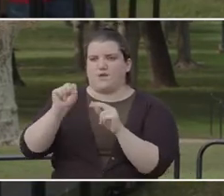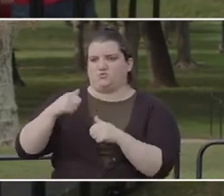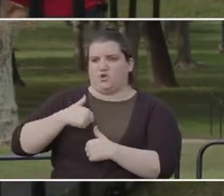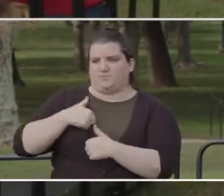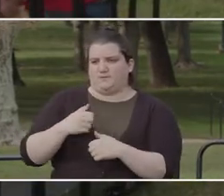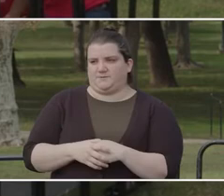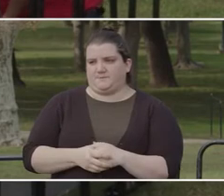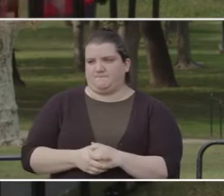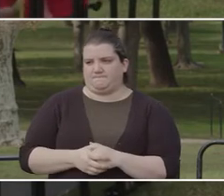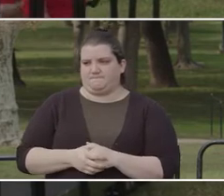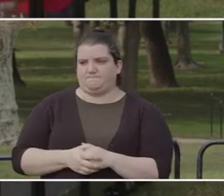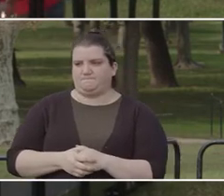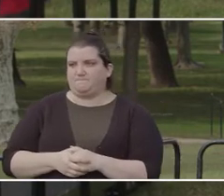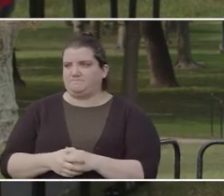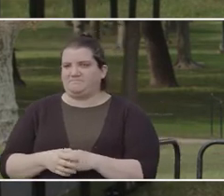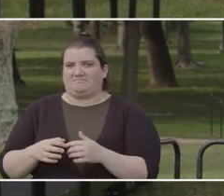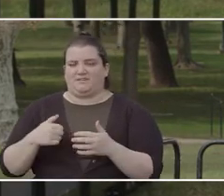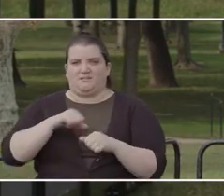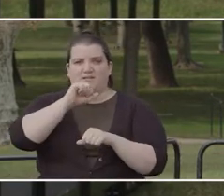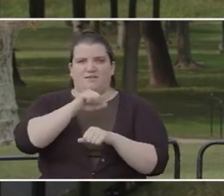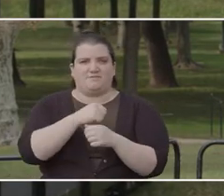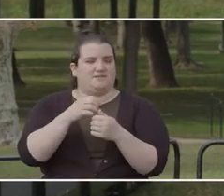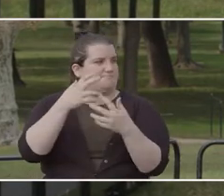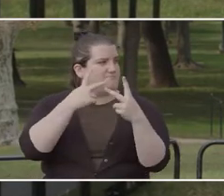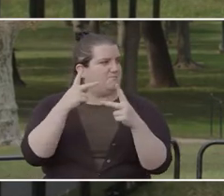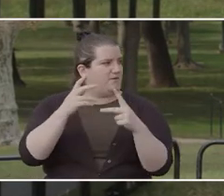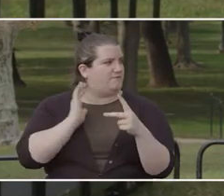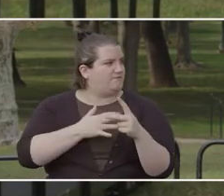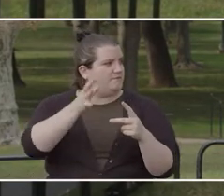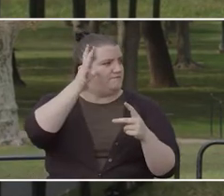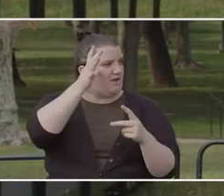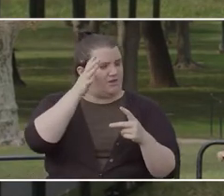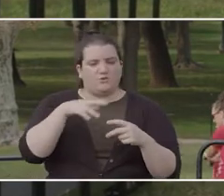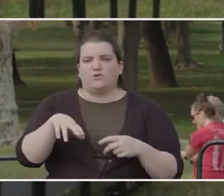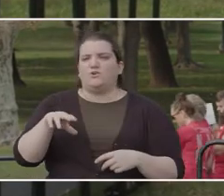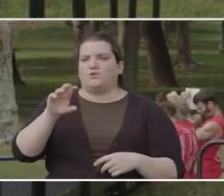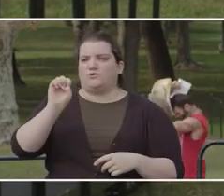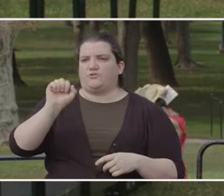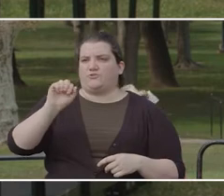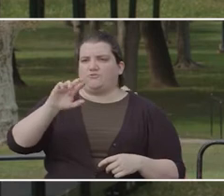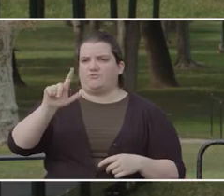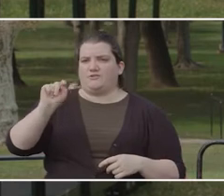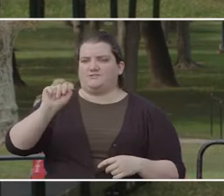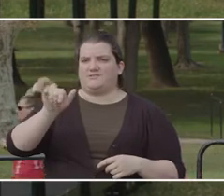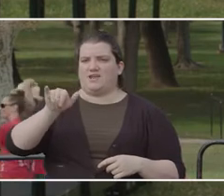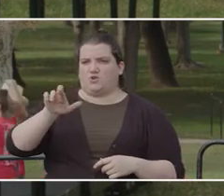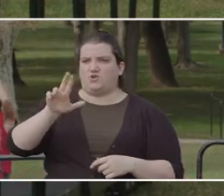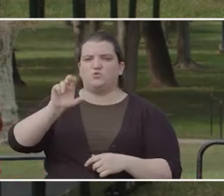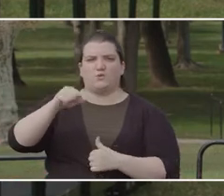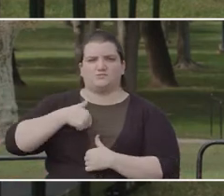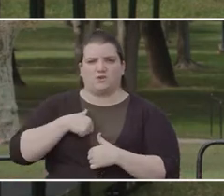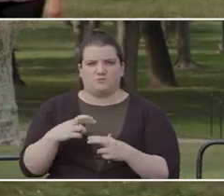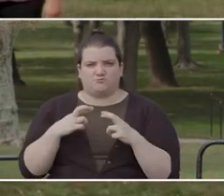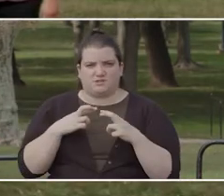In loving memory of my father, Earl Lee Taylor, U.S. Army retired, we love and miss you. Dad, love